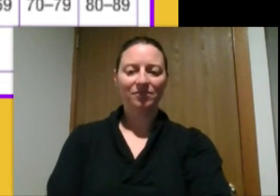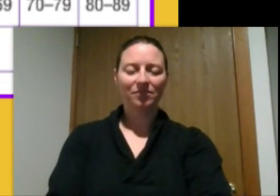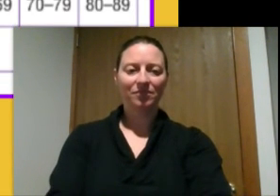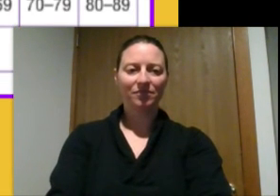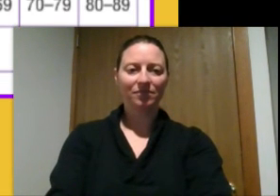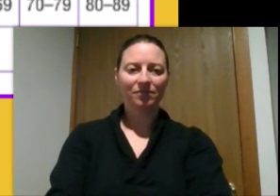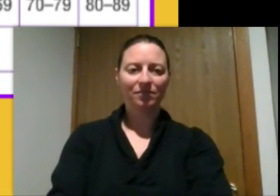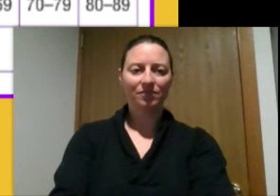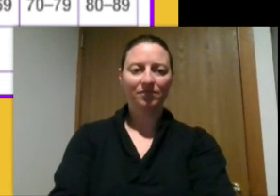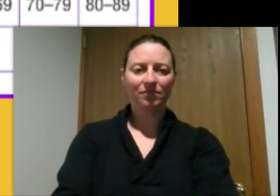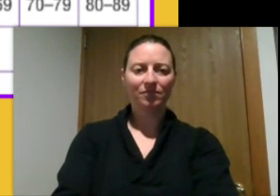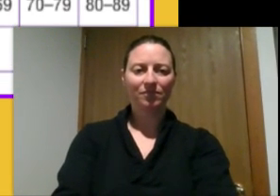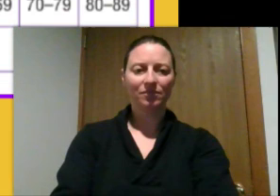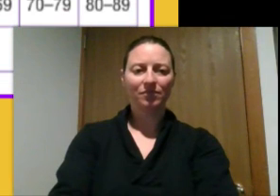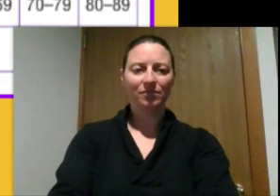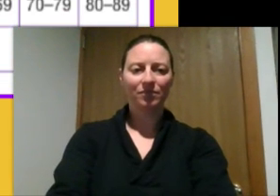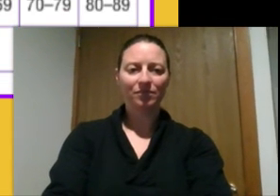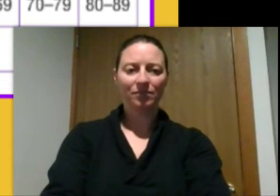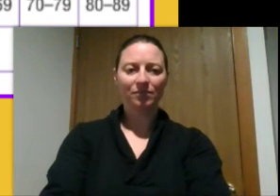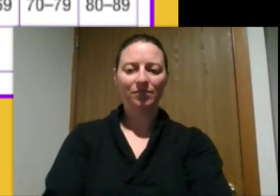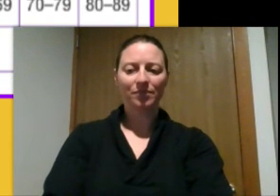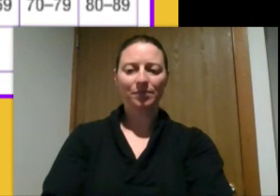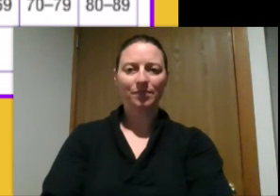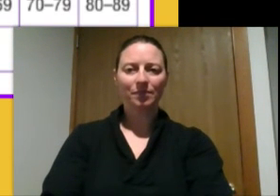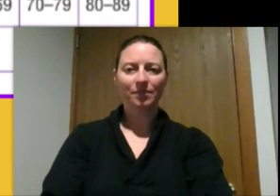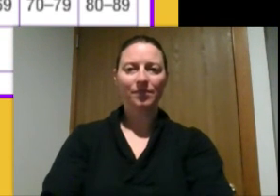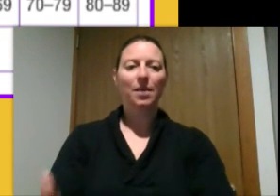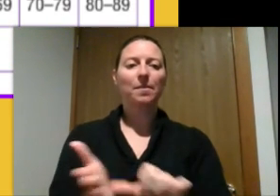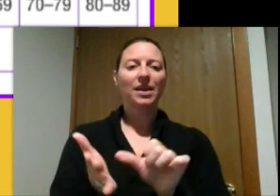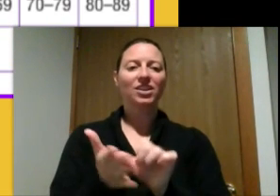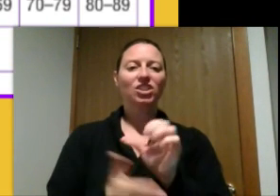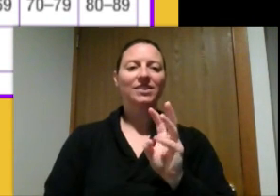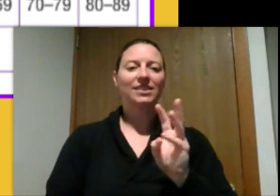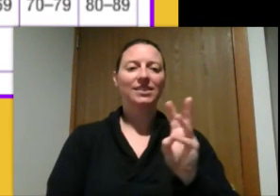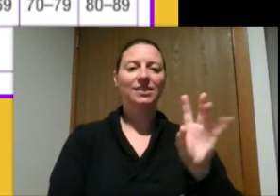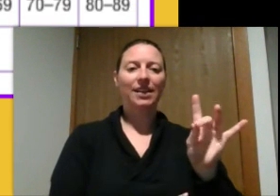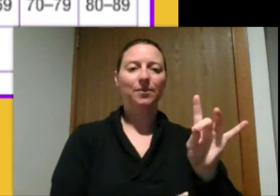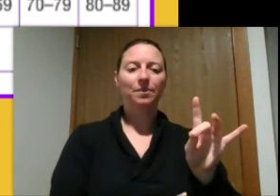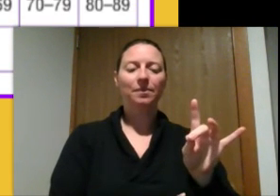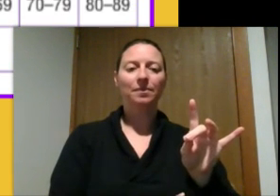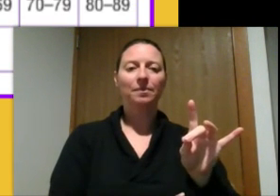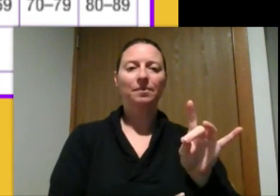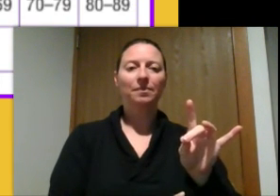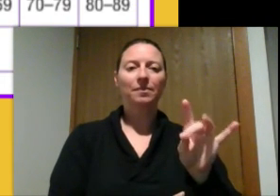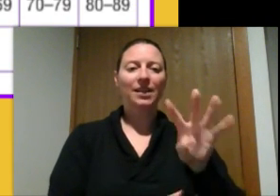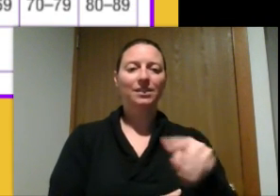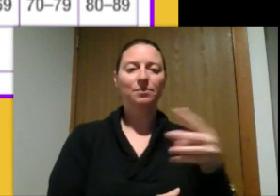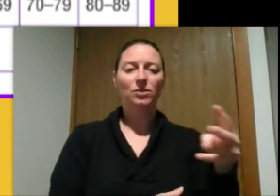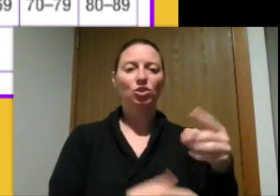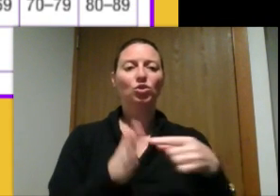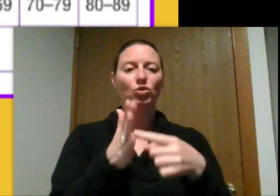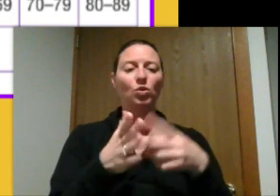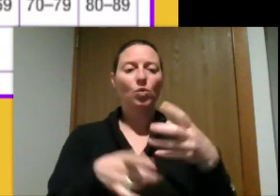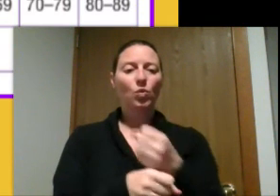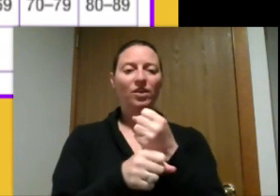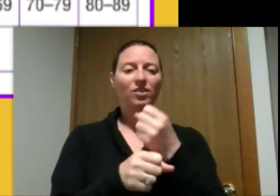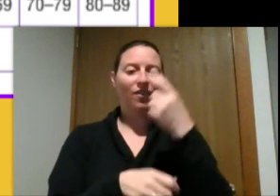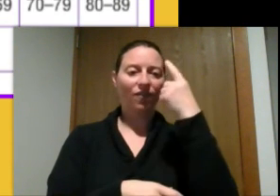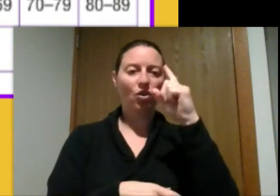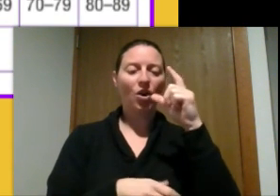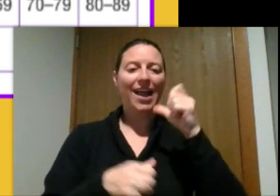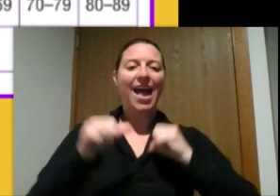Moving on to page 668, the table shows the ages of winners for the